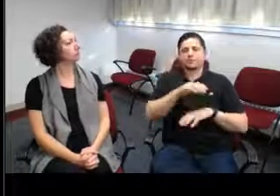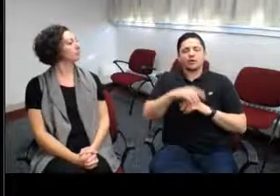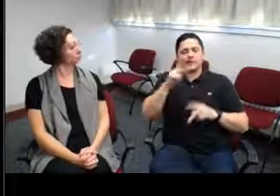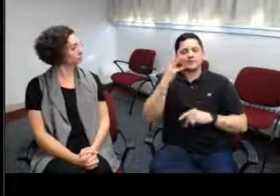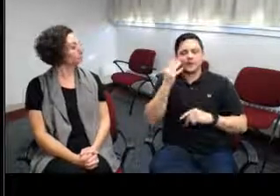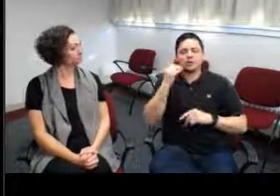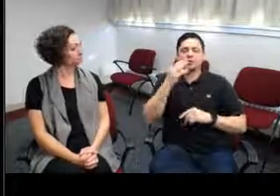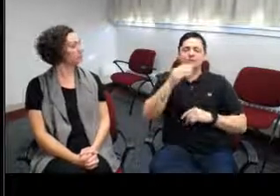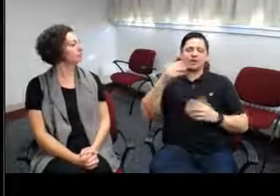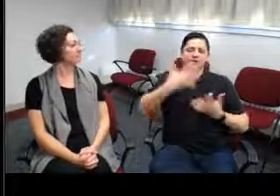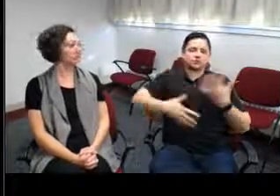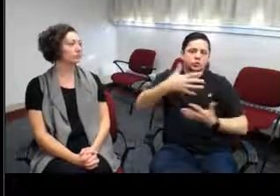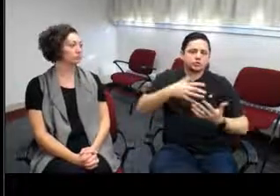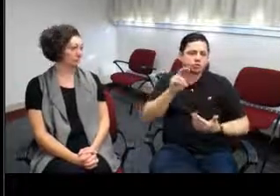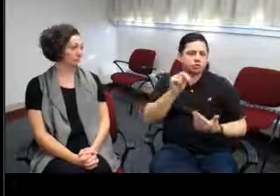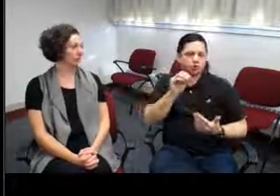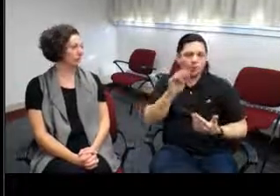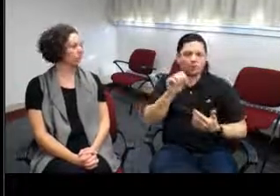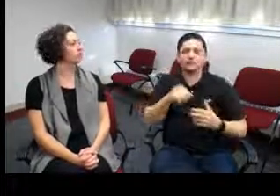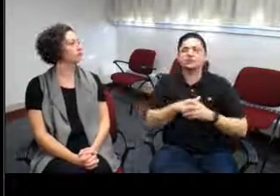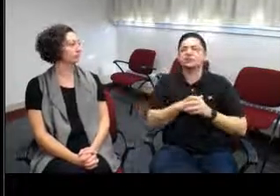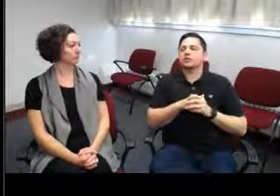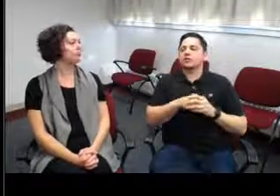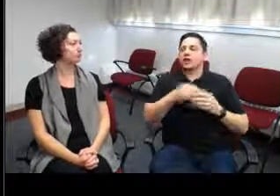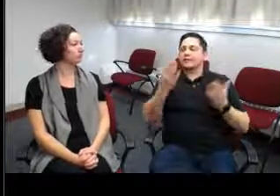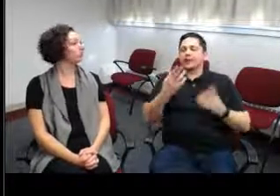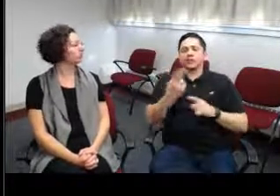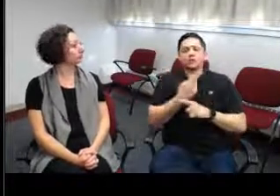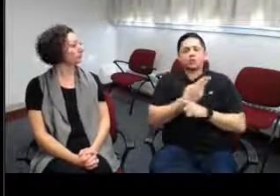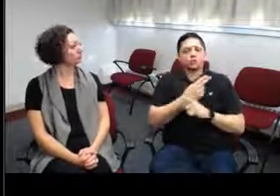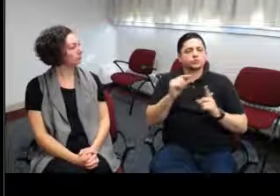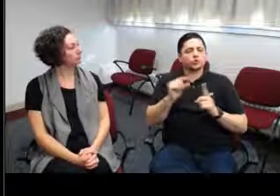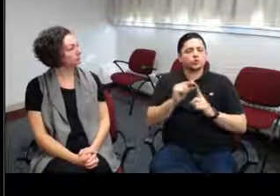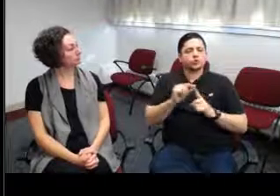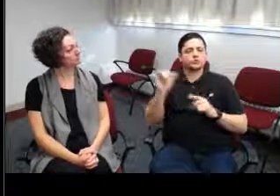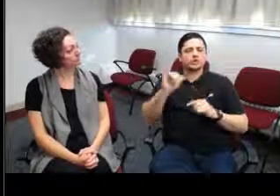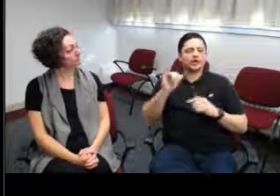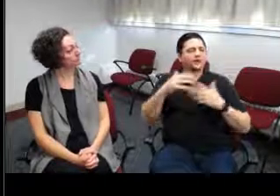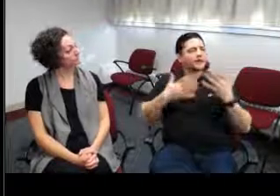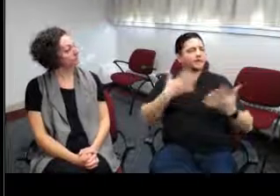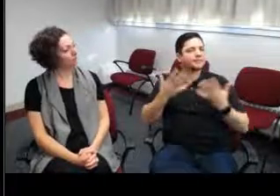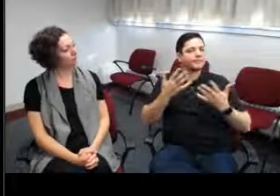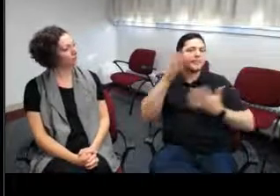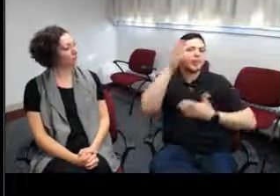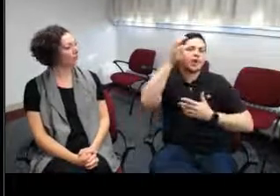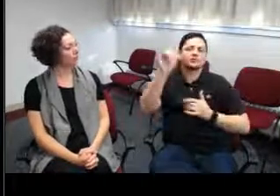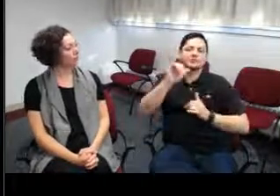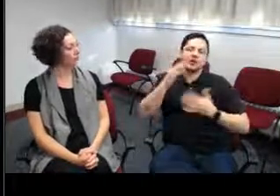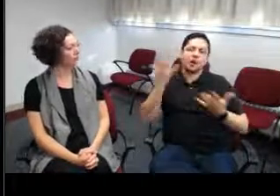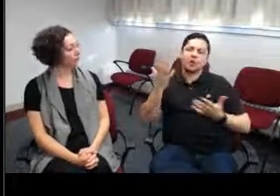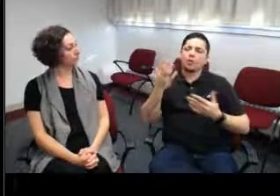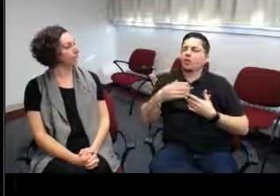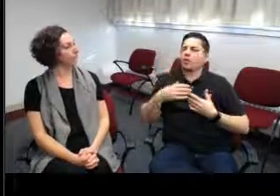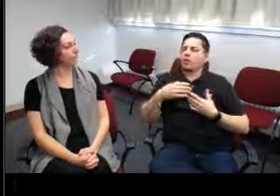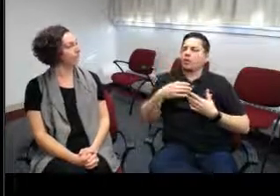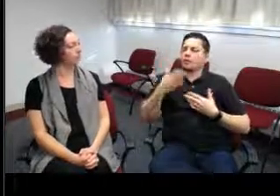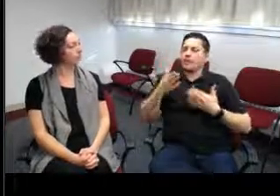There are many assumptions that are being made based on a hearing person's experience or hearing